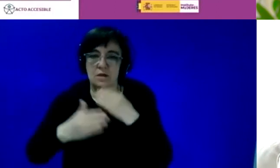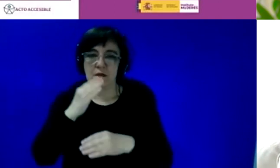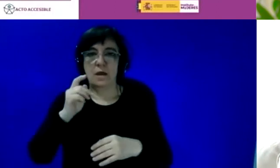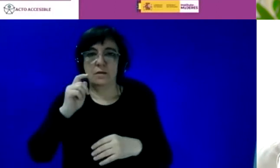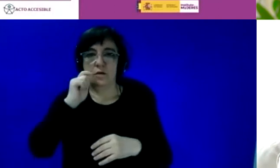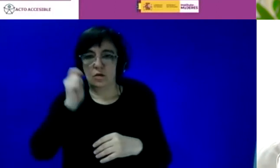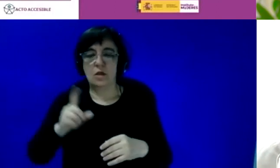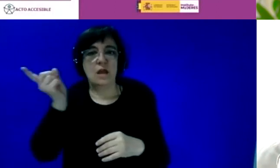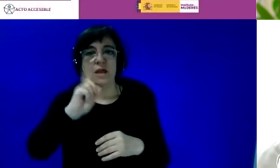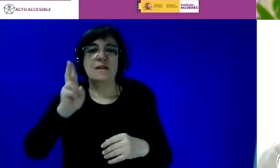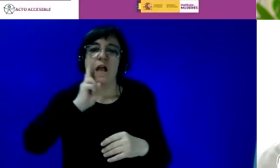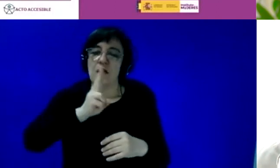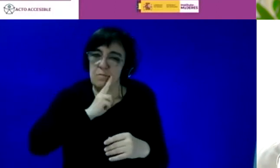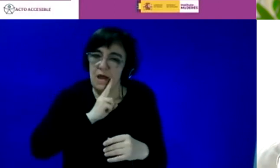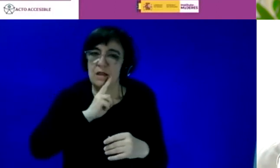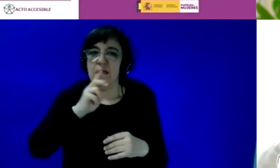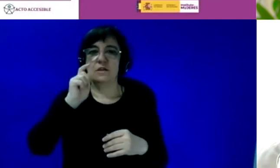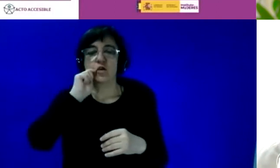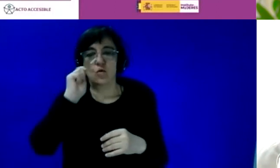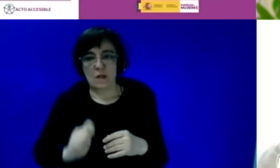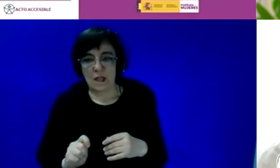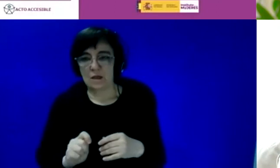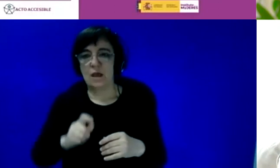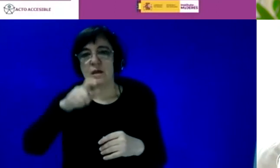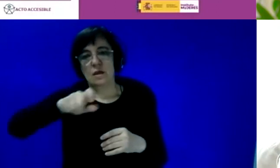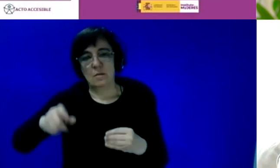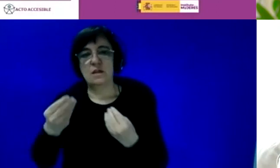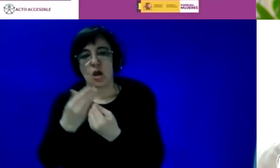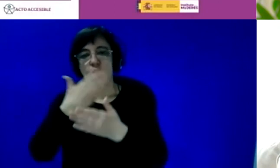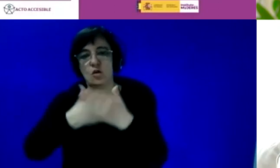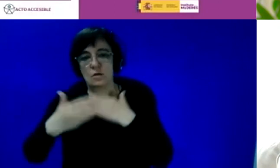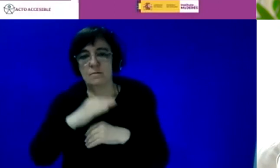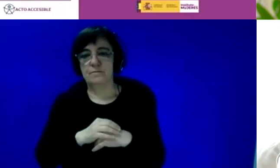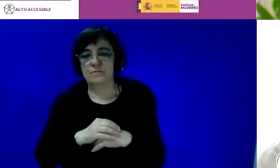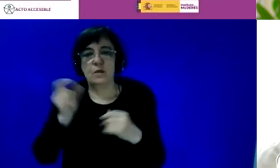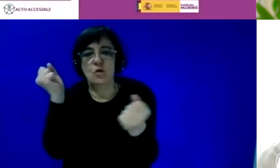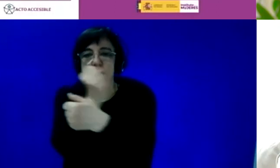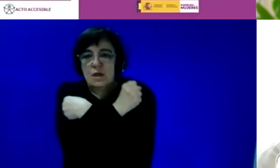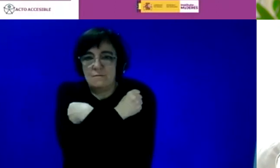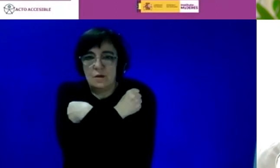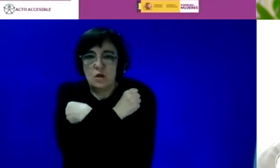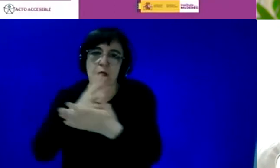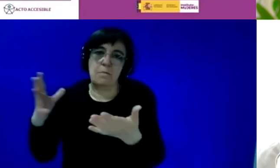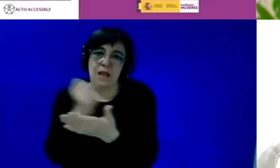women and girls with disabilities in Ukraine on their own, and mothers of children with disabilities.